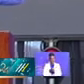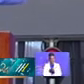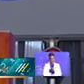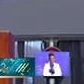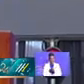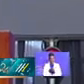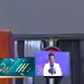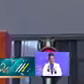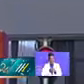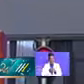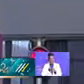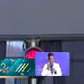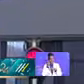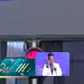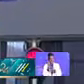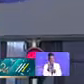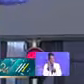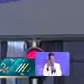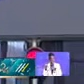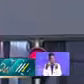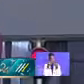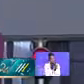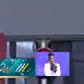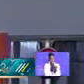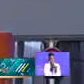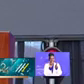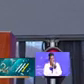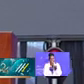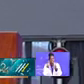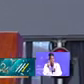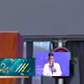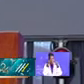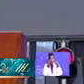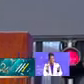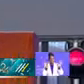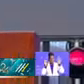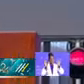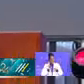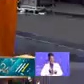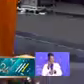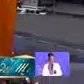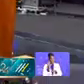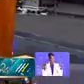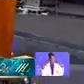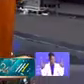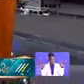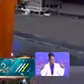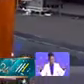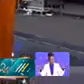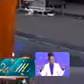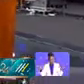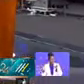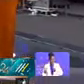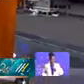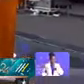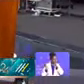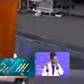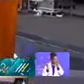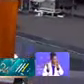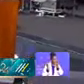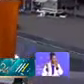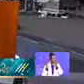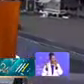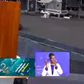documents land documents that is being released I saw angels carrying